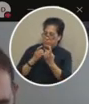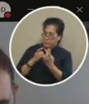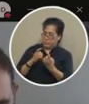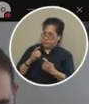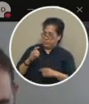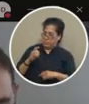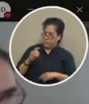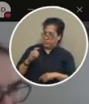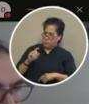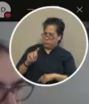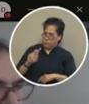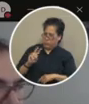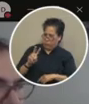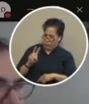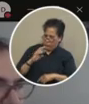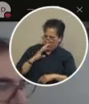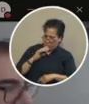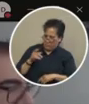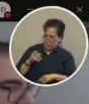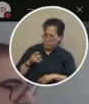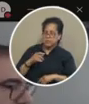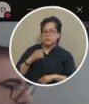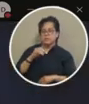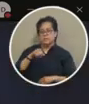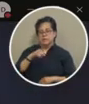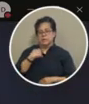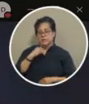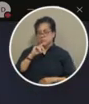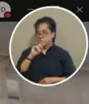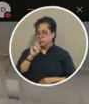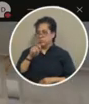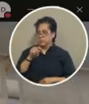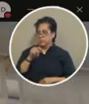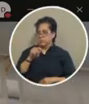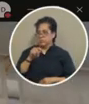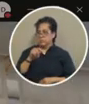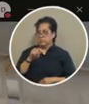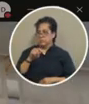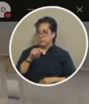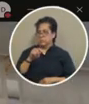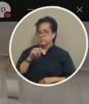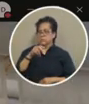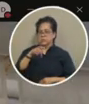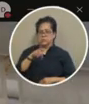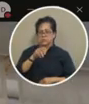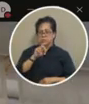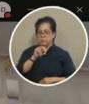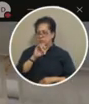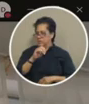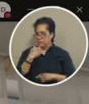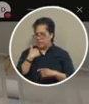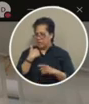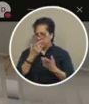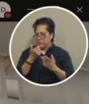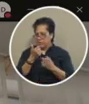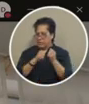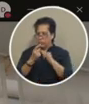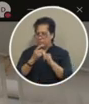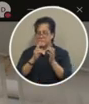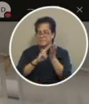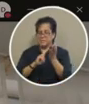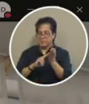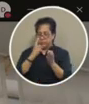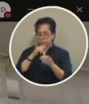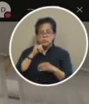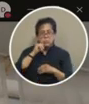speak? Yes, sir. I have a question. Mrs. Prine, do we have any people signed up for this item for tomorrow? This